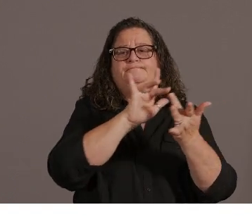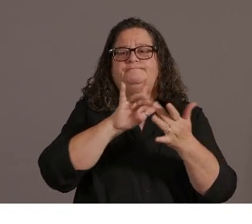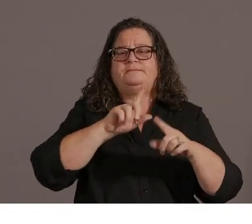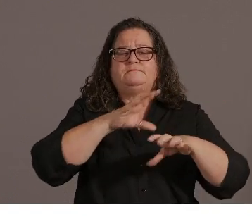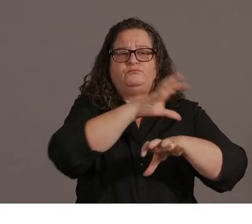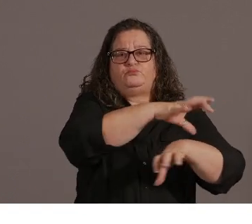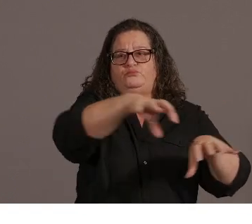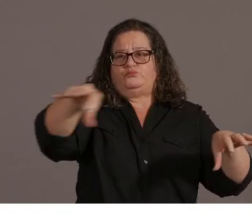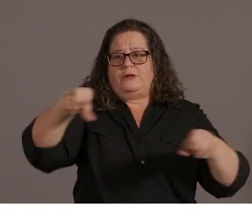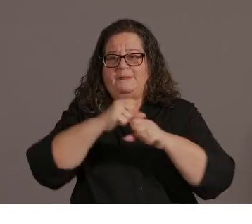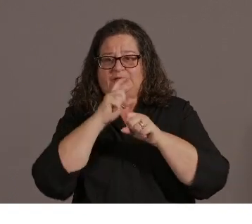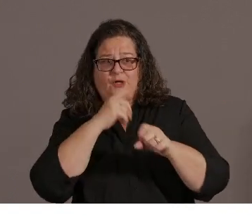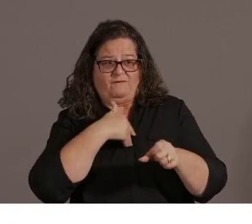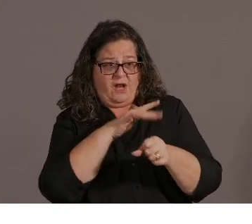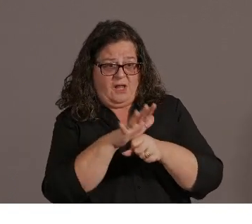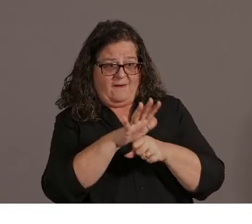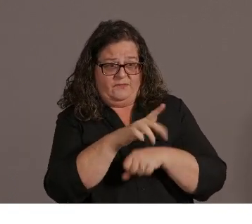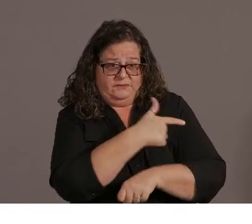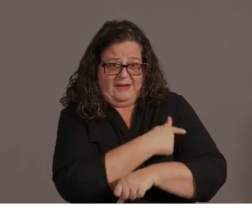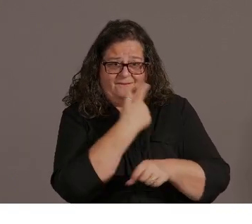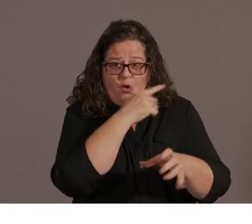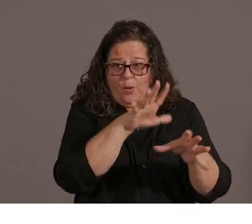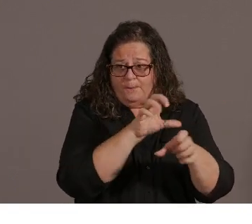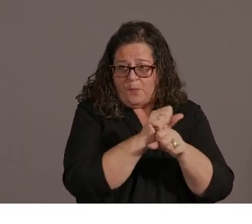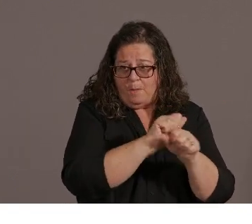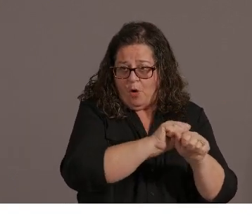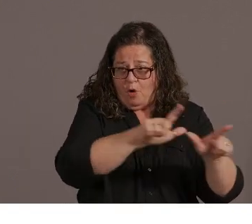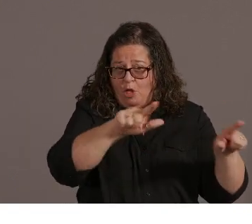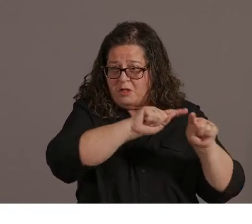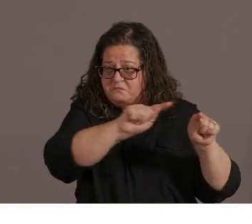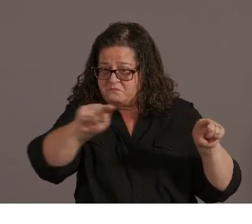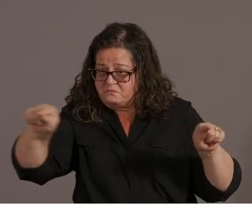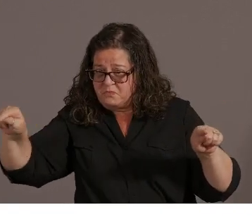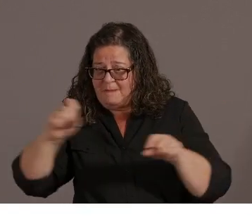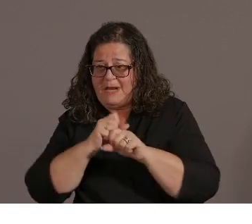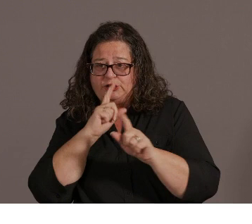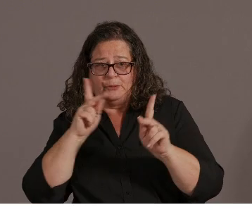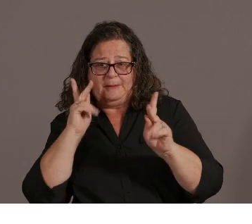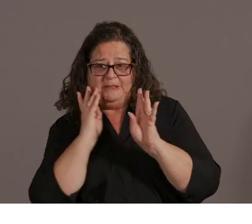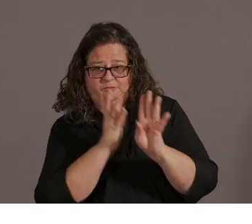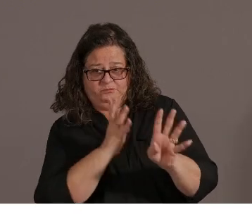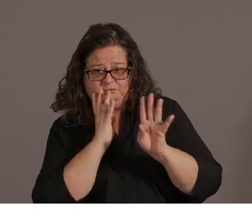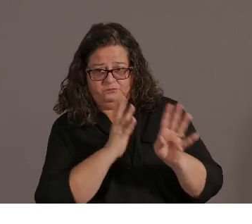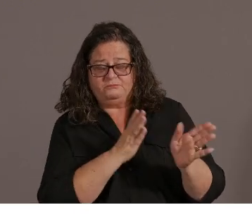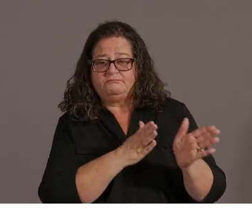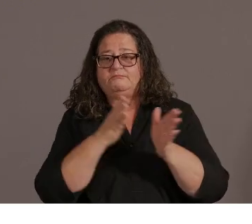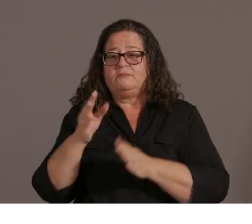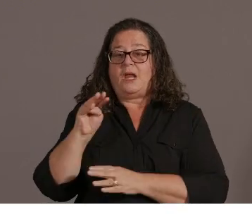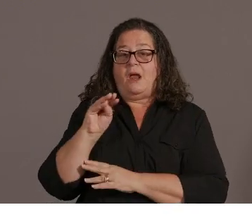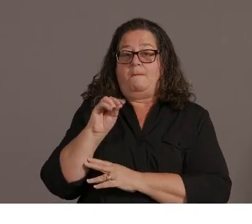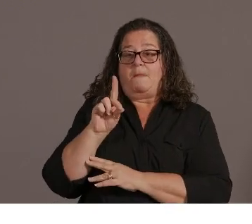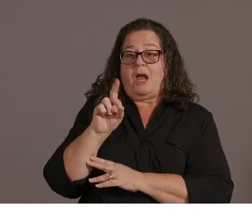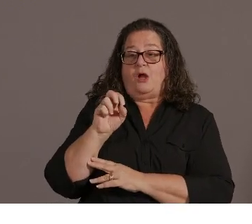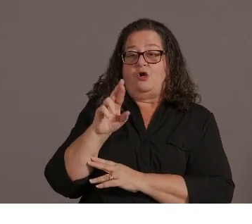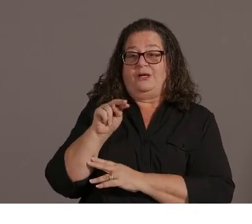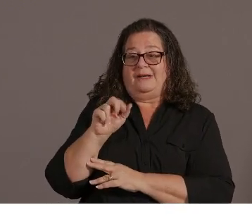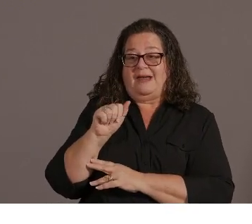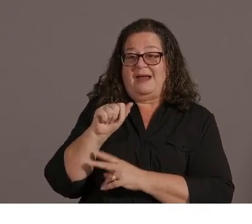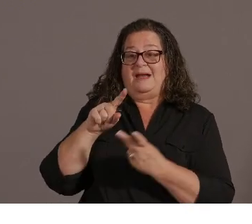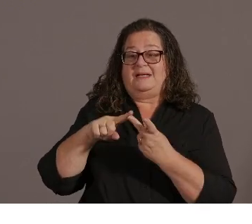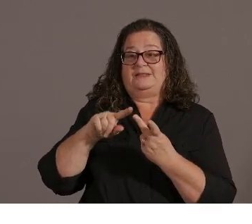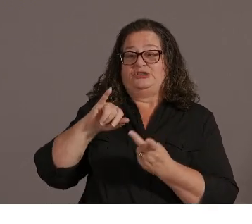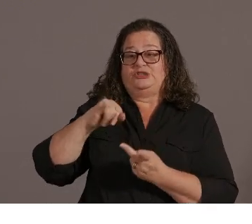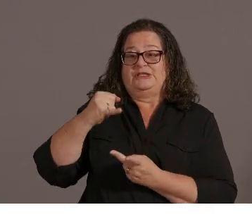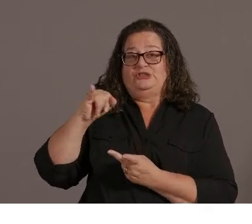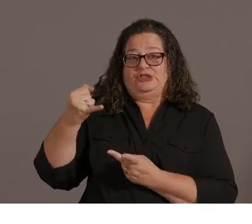doses that they need to make sure that they've got the throughput. The Moderna and the Janssen is allocated out to our